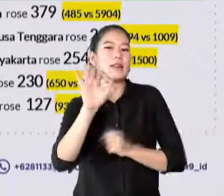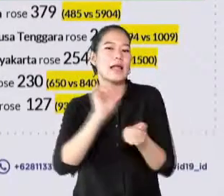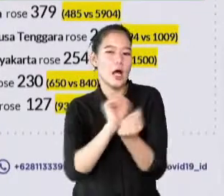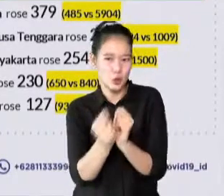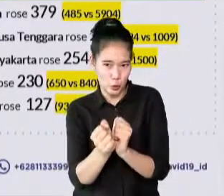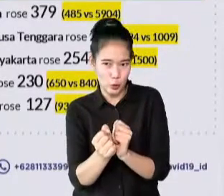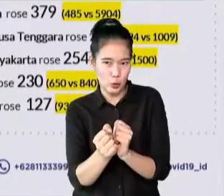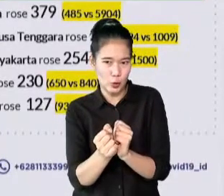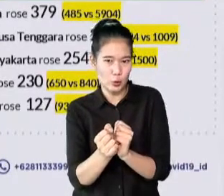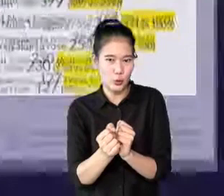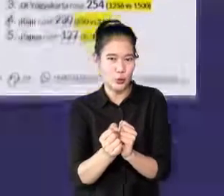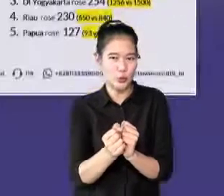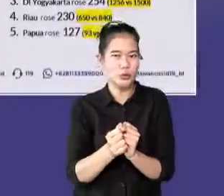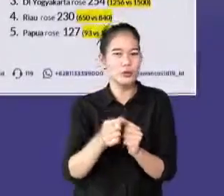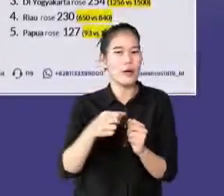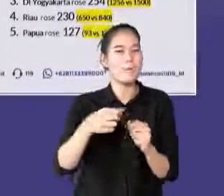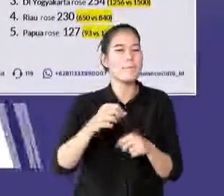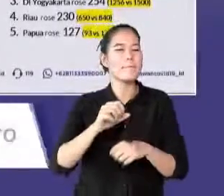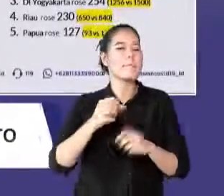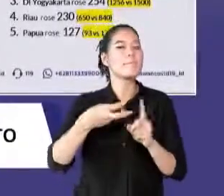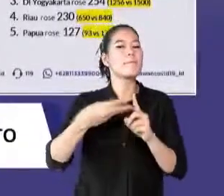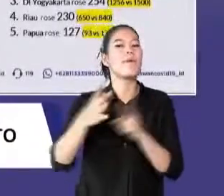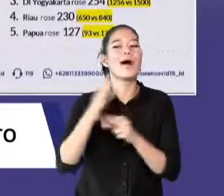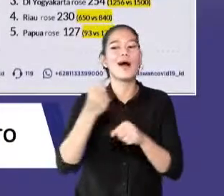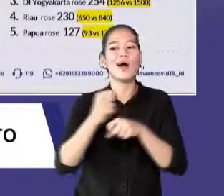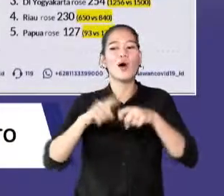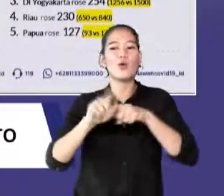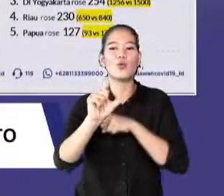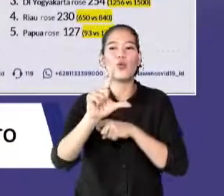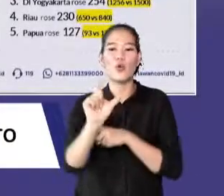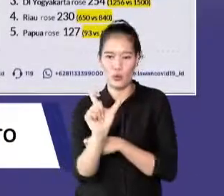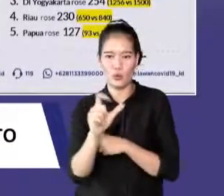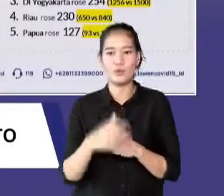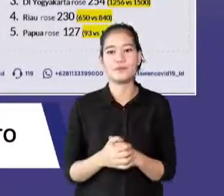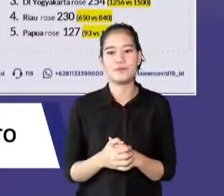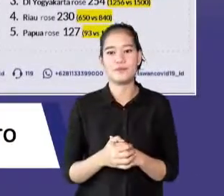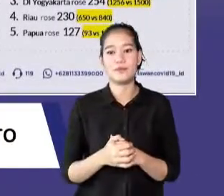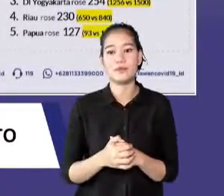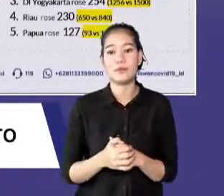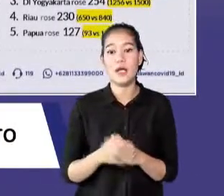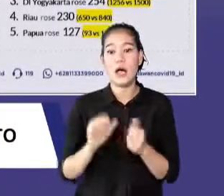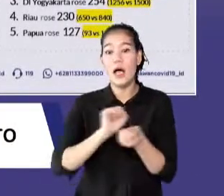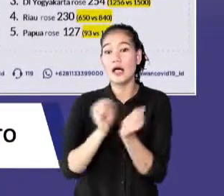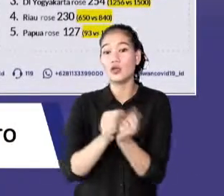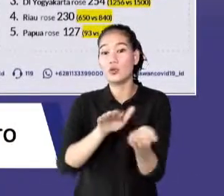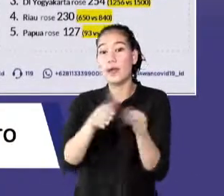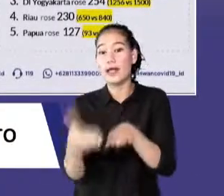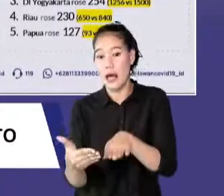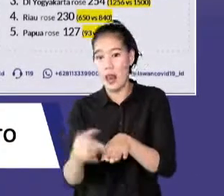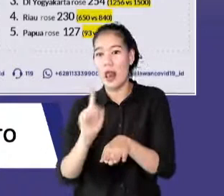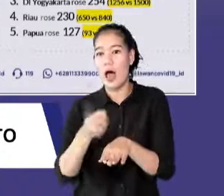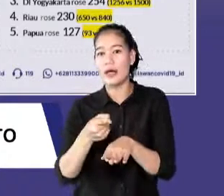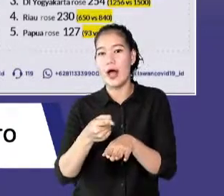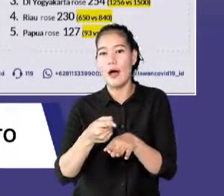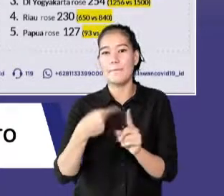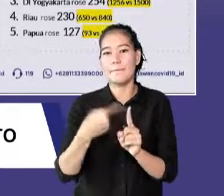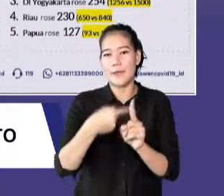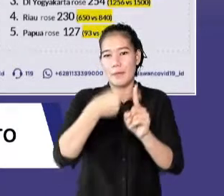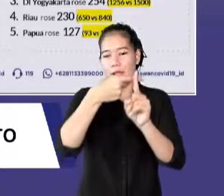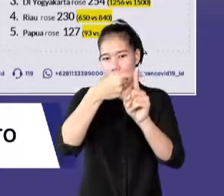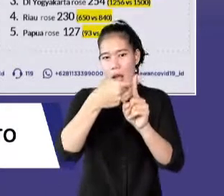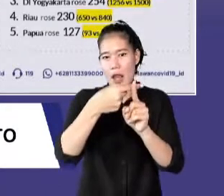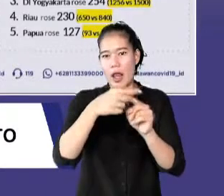with 62 cases. The number of deaths have also increased by 0.9% this